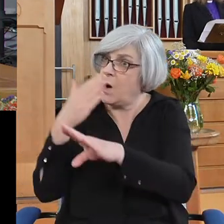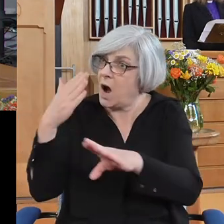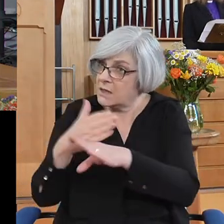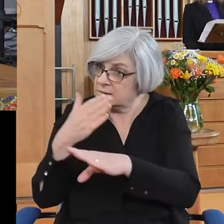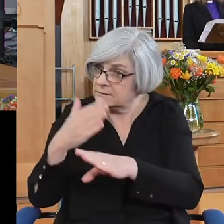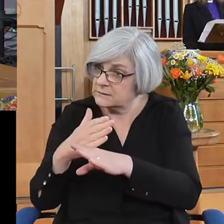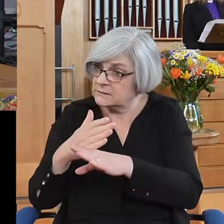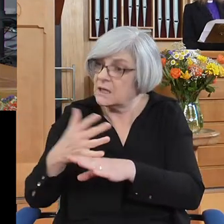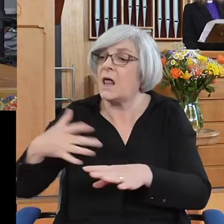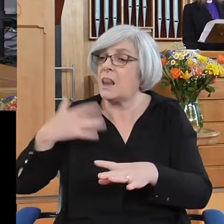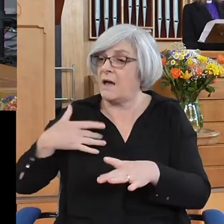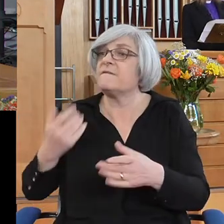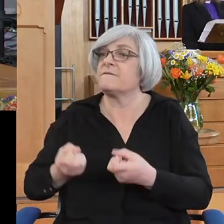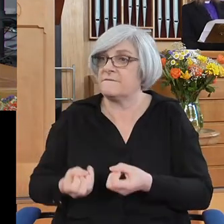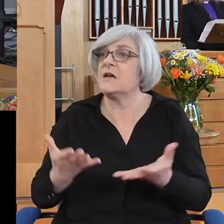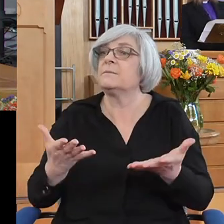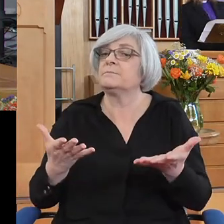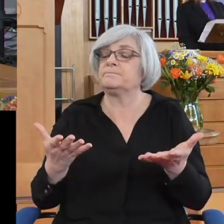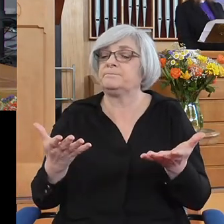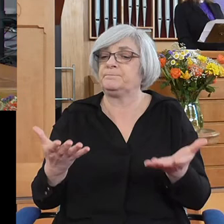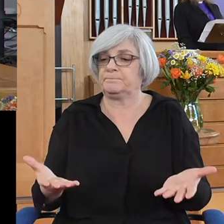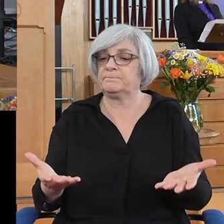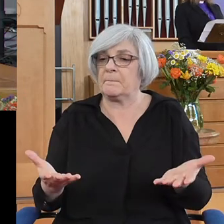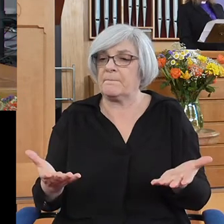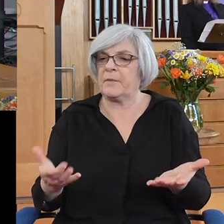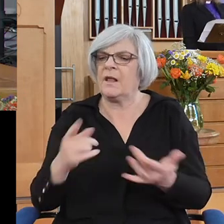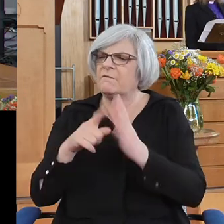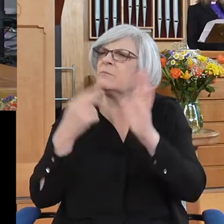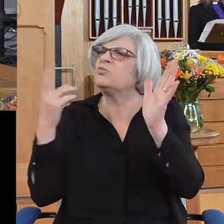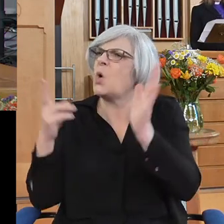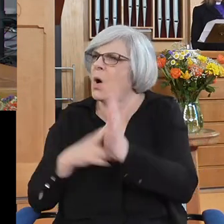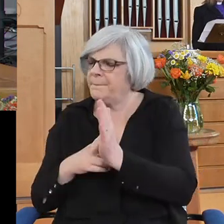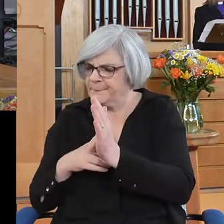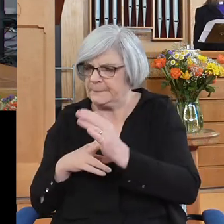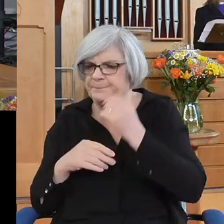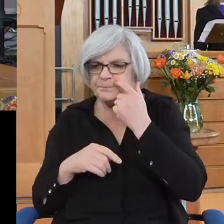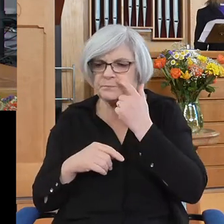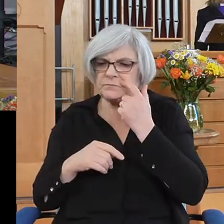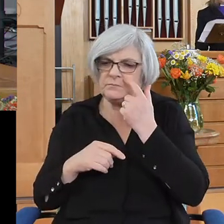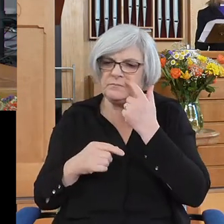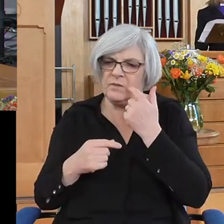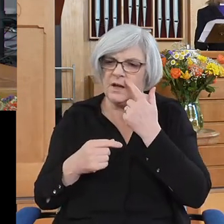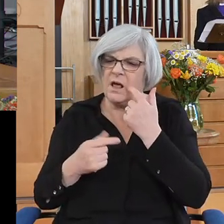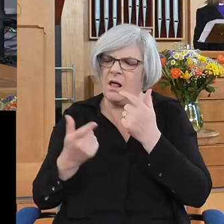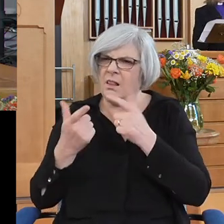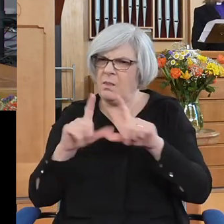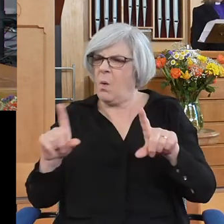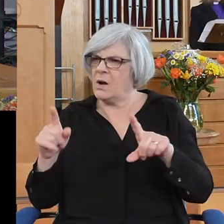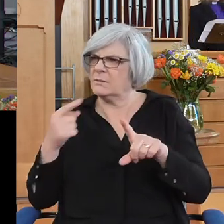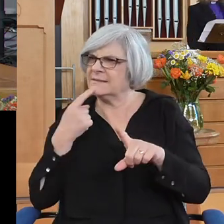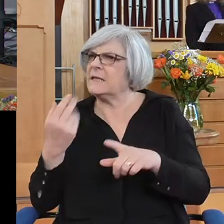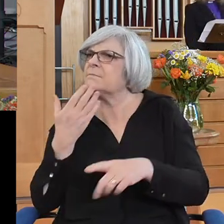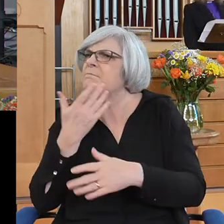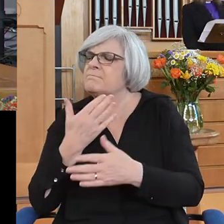and life lives. And from John's Gospel, "Lord," says Martha,